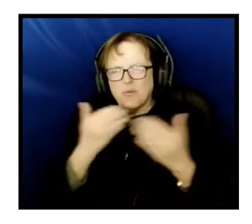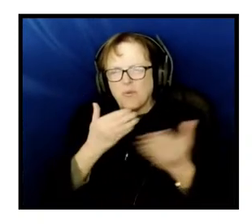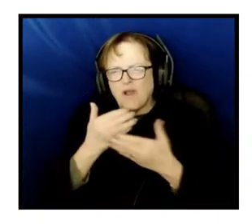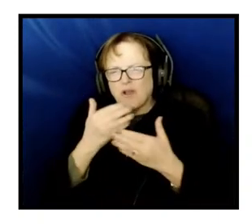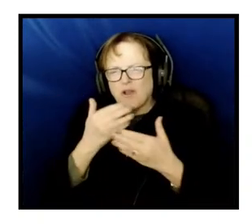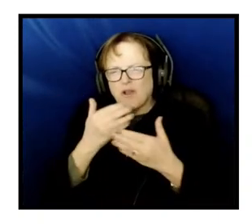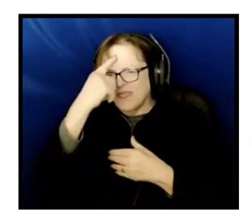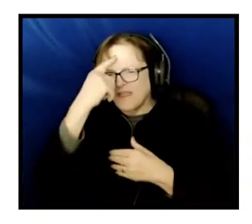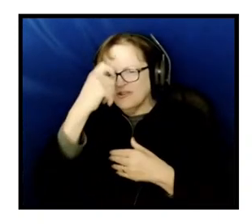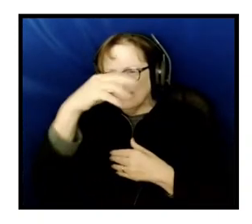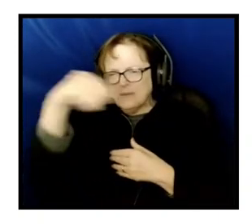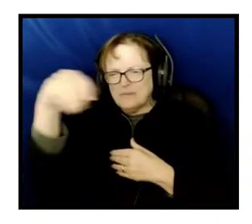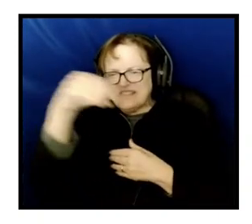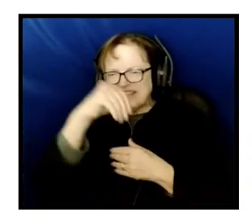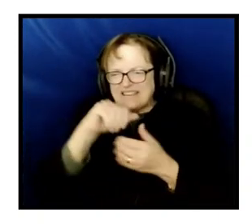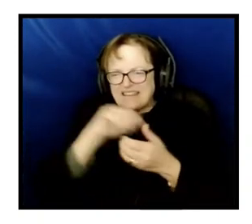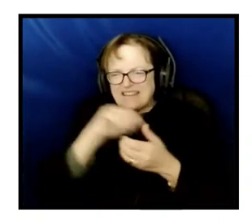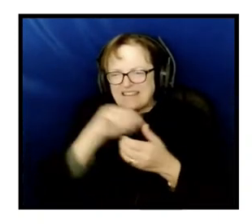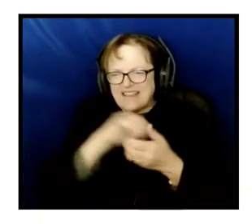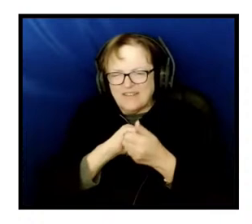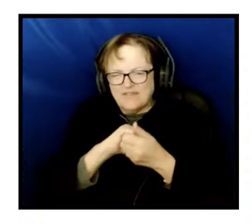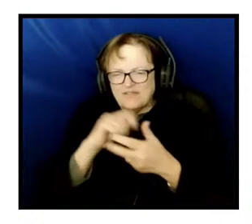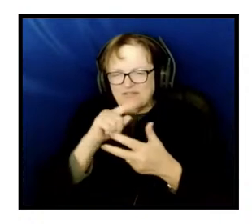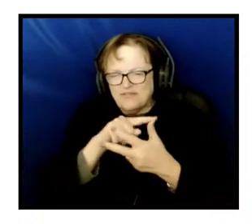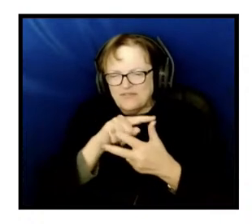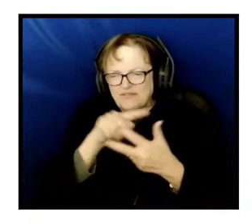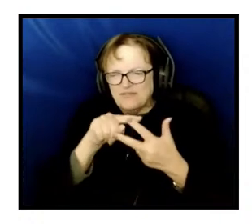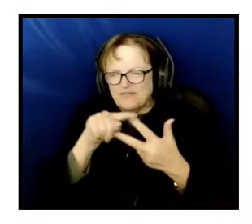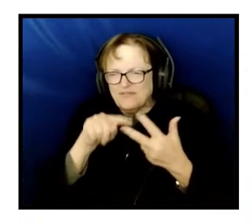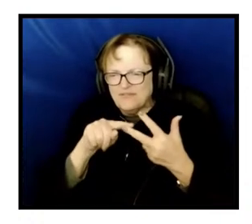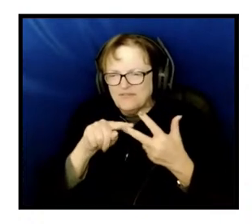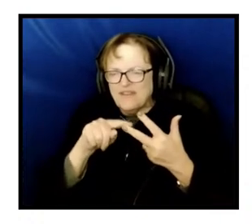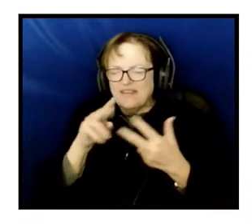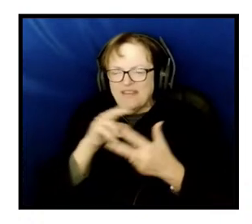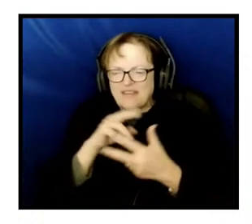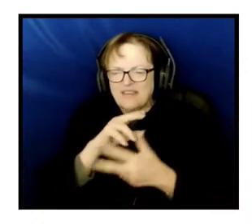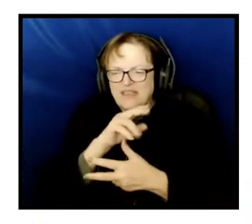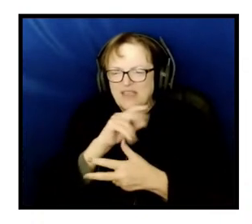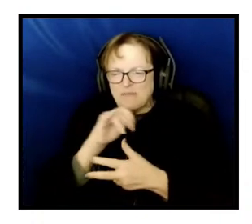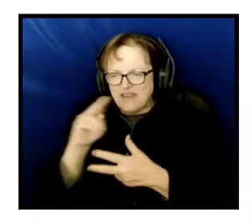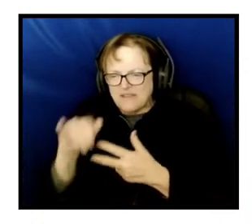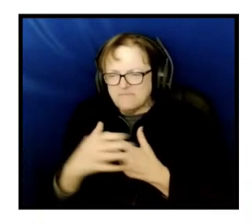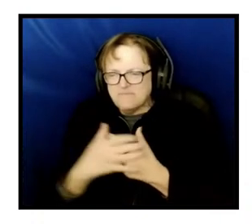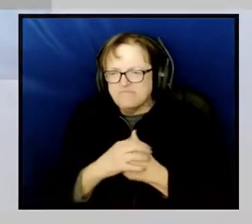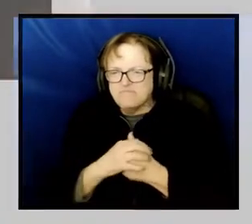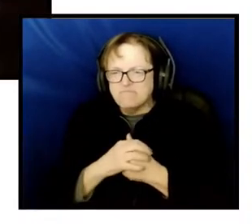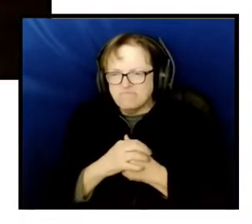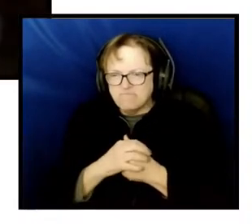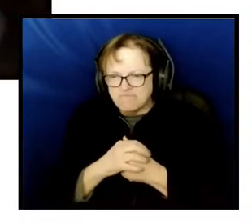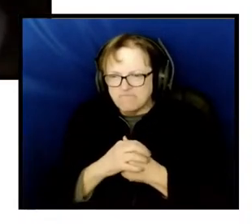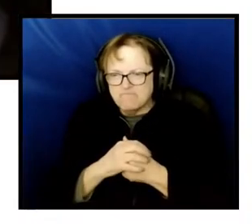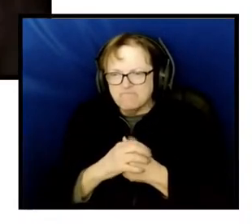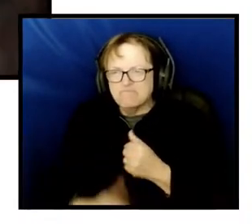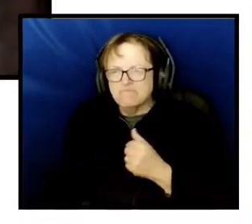Collective, Blaise Sparta, Melania Graham, and Malika Nia Imani.